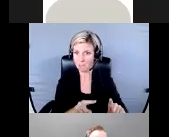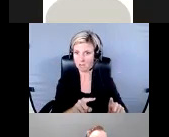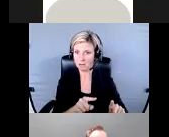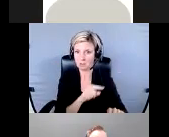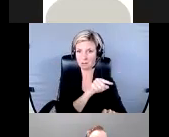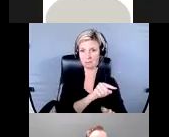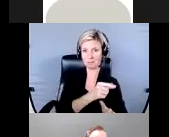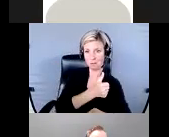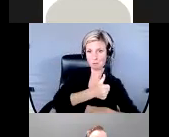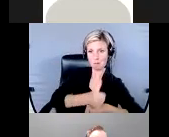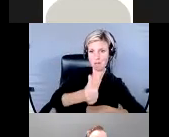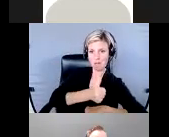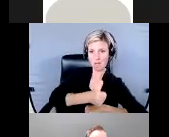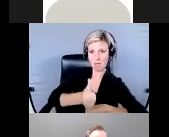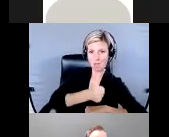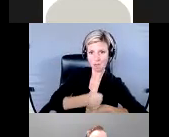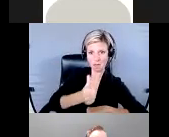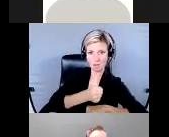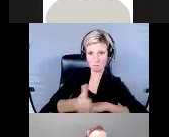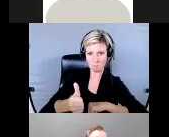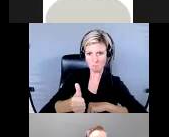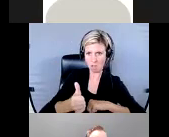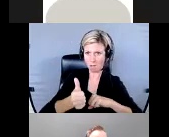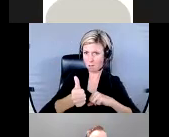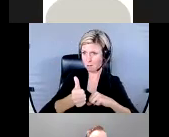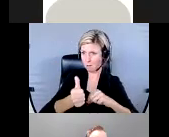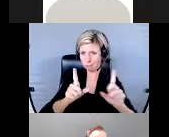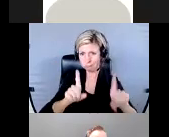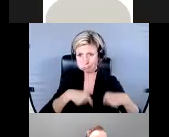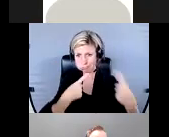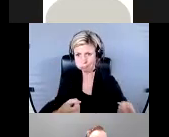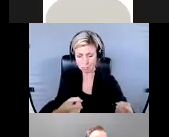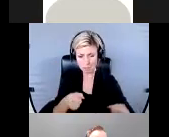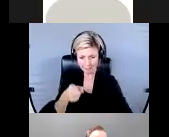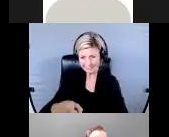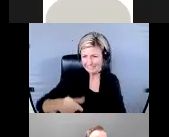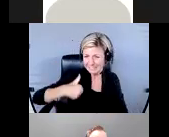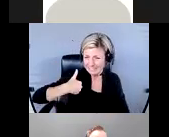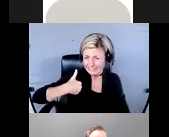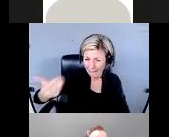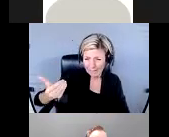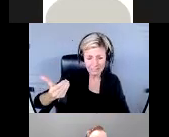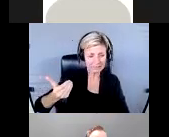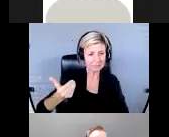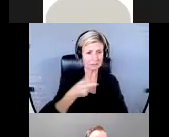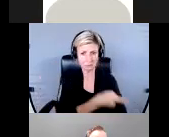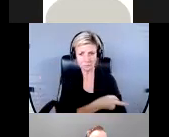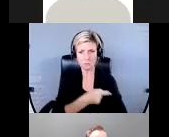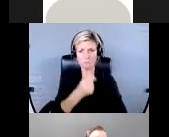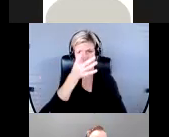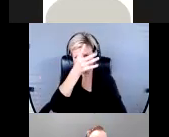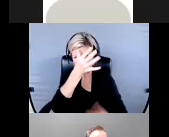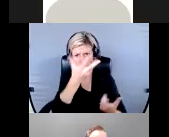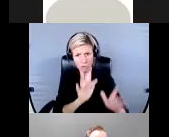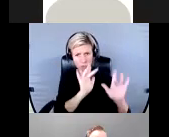these years, even though this sibling was years younger than her. And so when that was surfaced, and when they